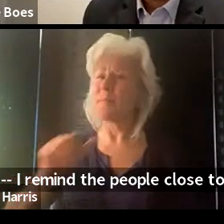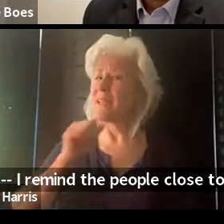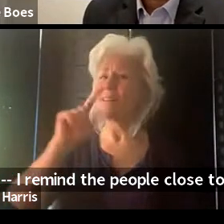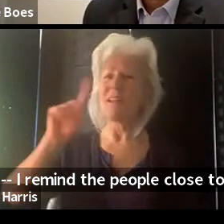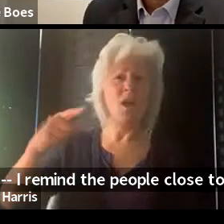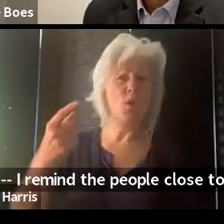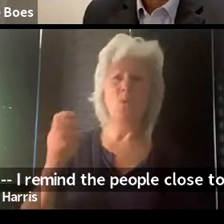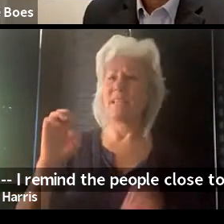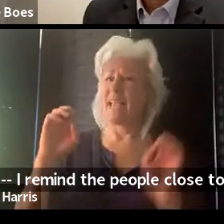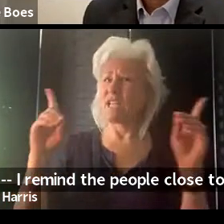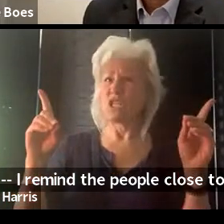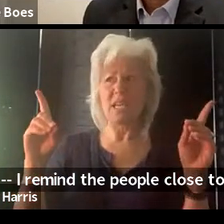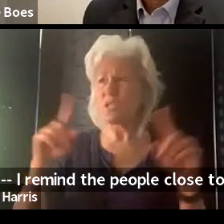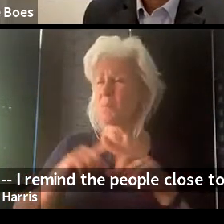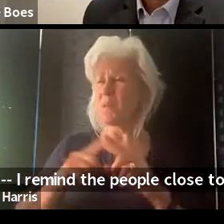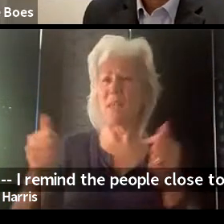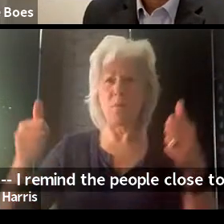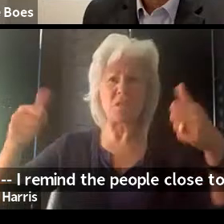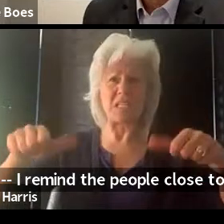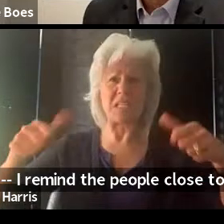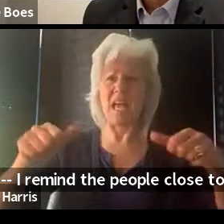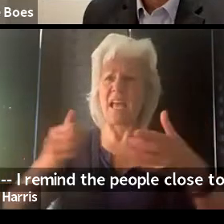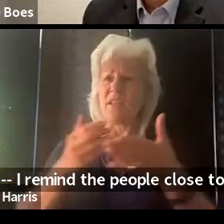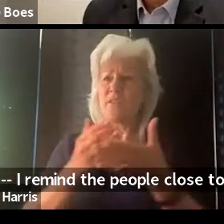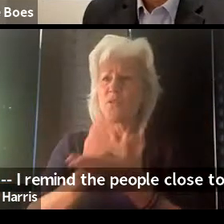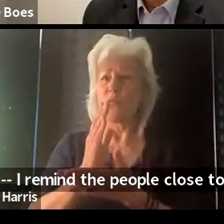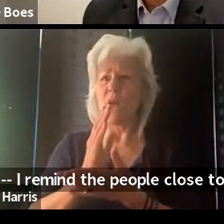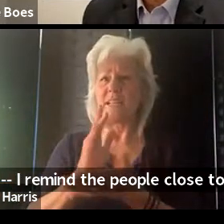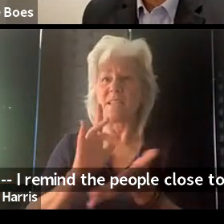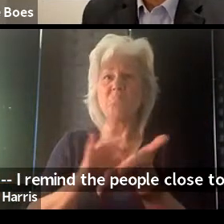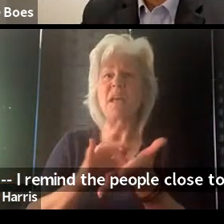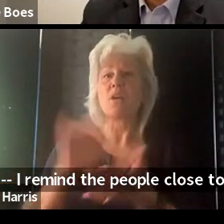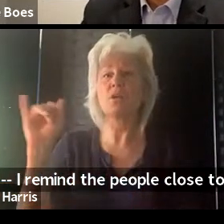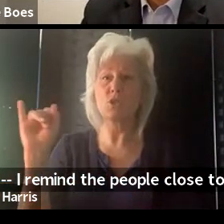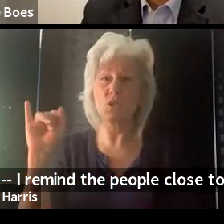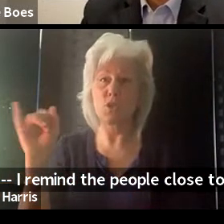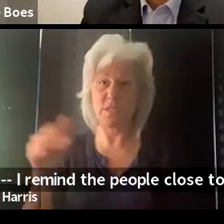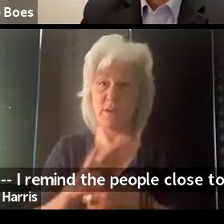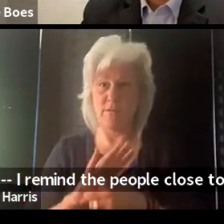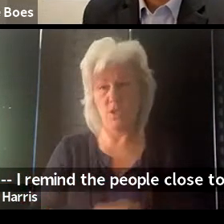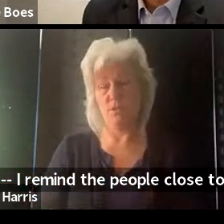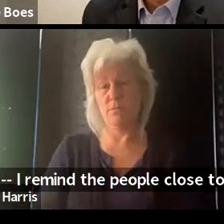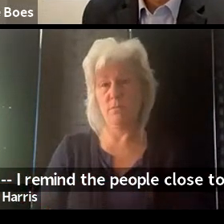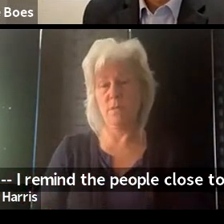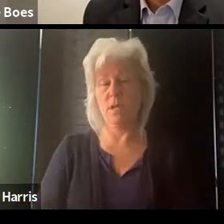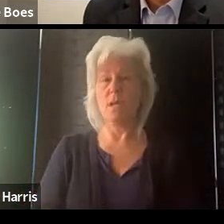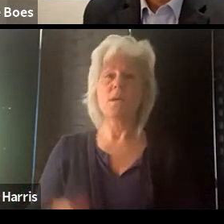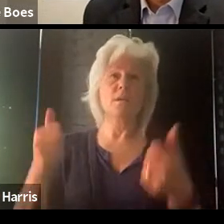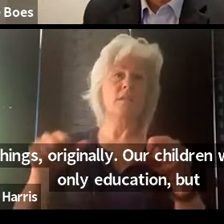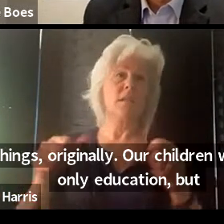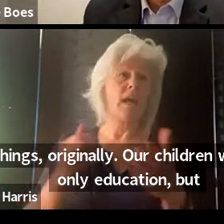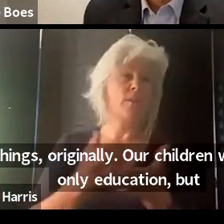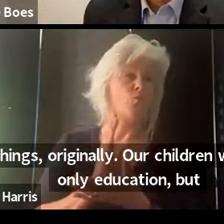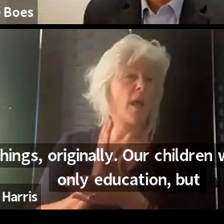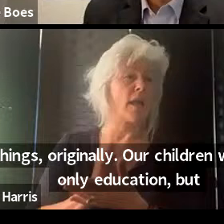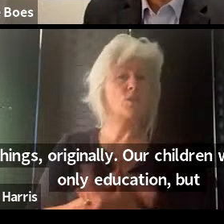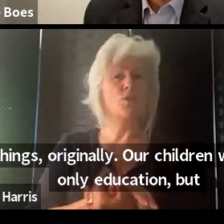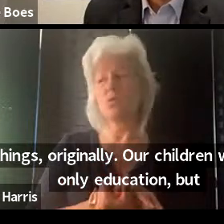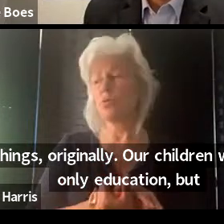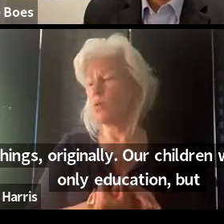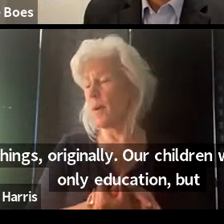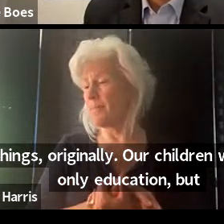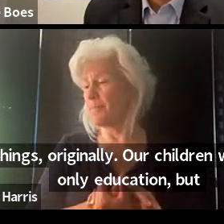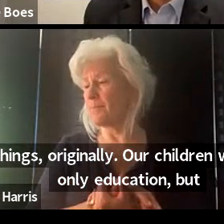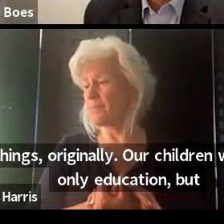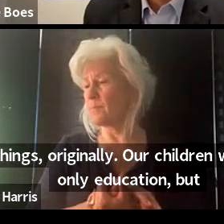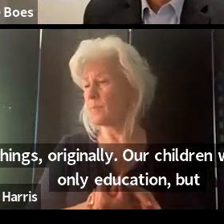they were denied the right to medical insurance coverage. They were denied the right